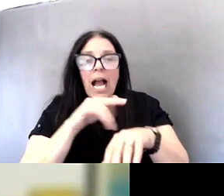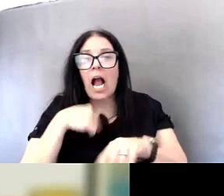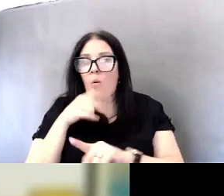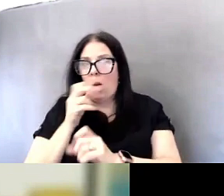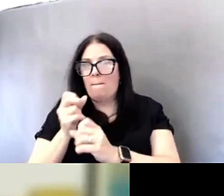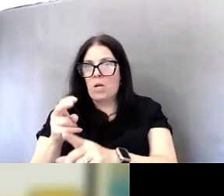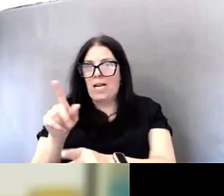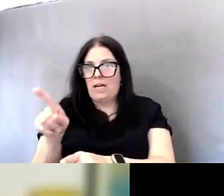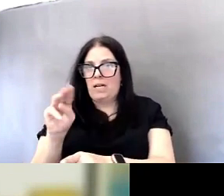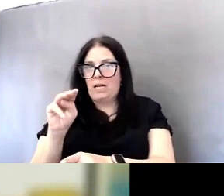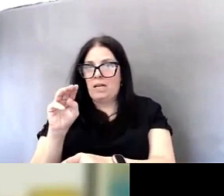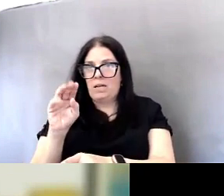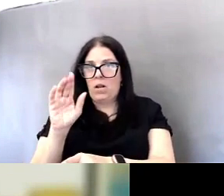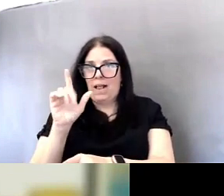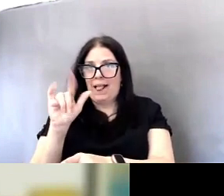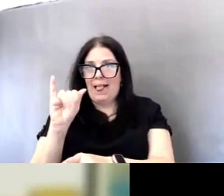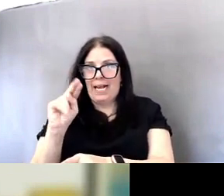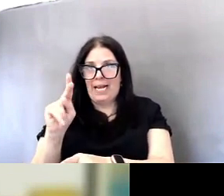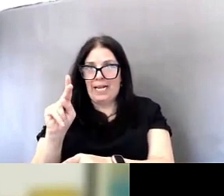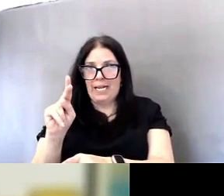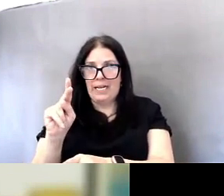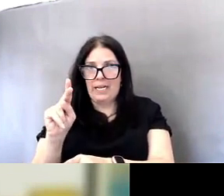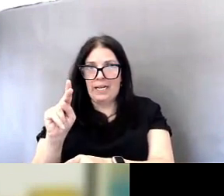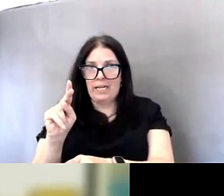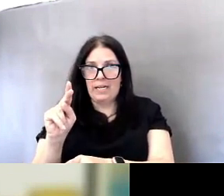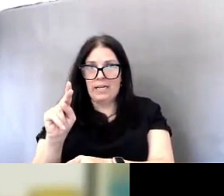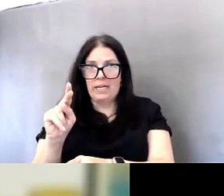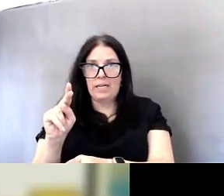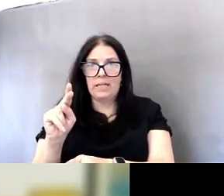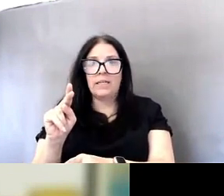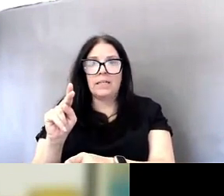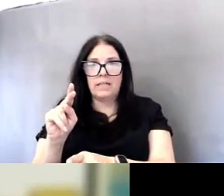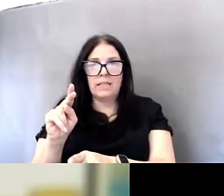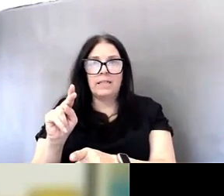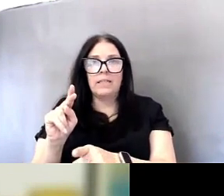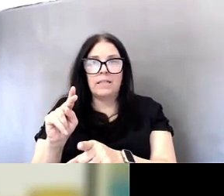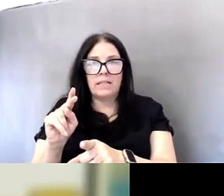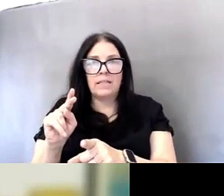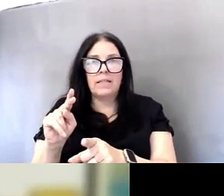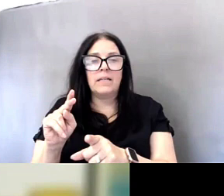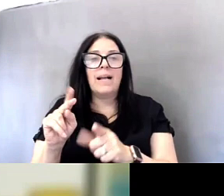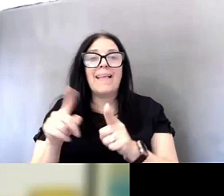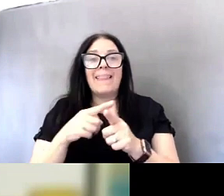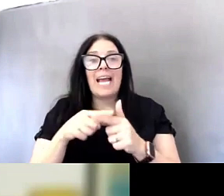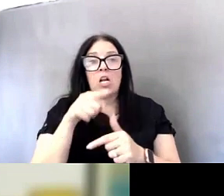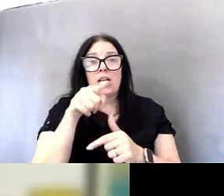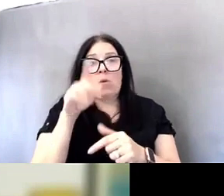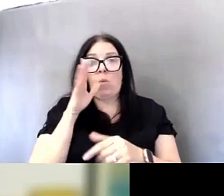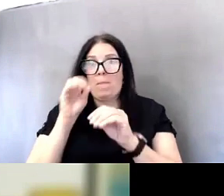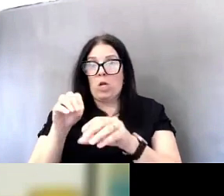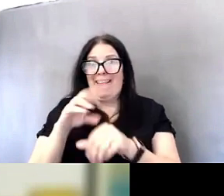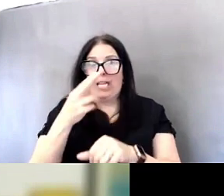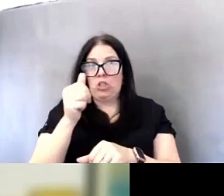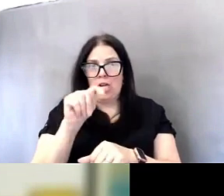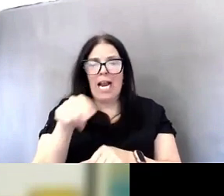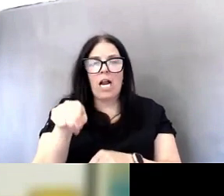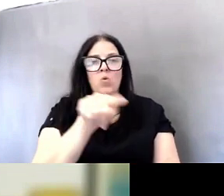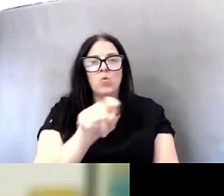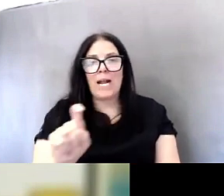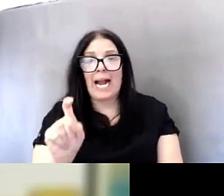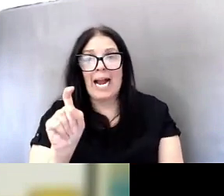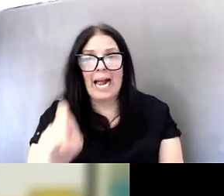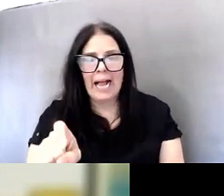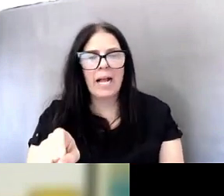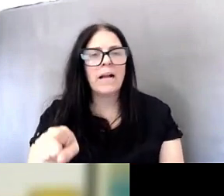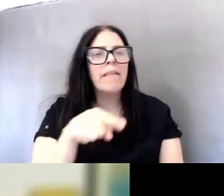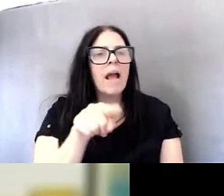the collection on the website in the chat, and that way you will be able to click on it and navigate and then explore